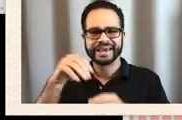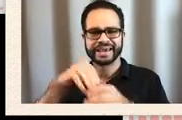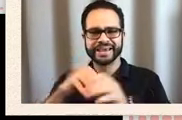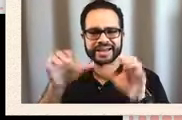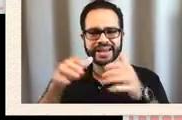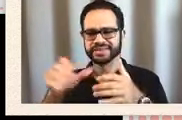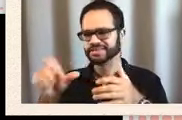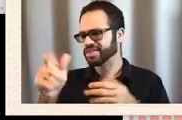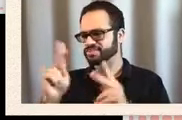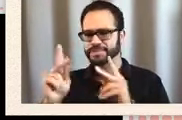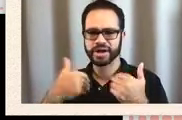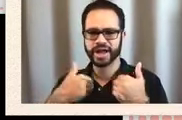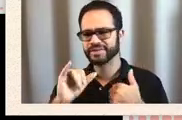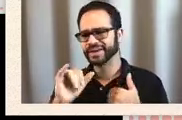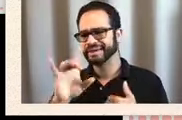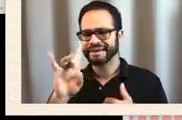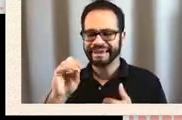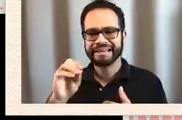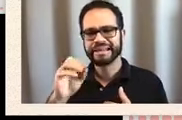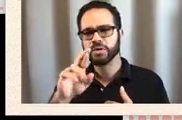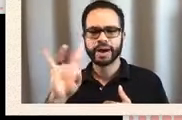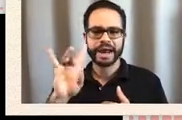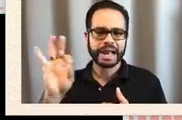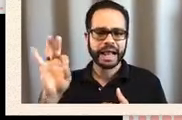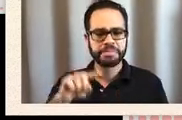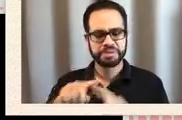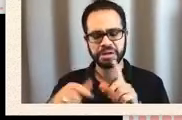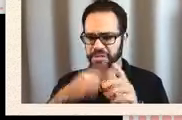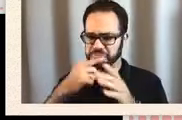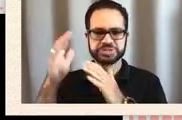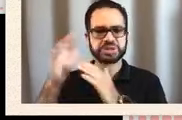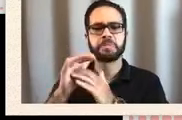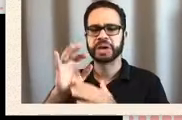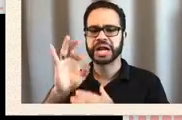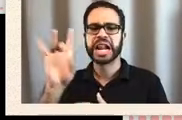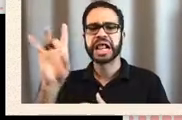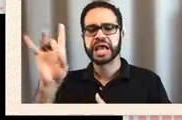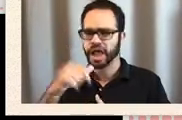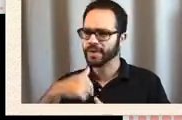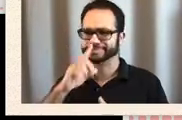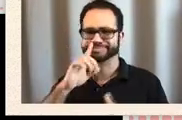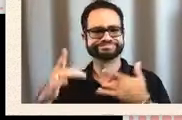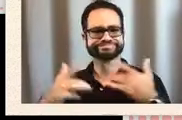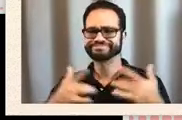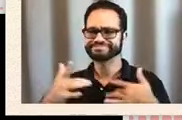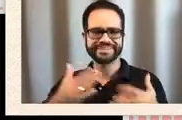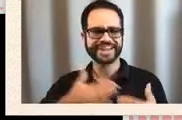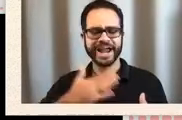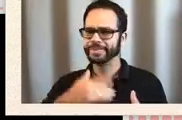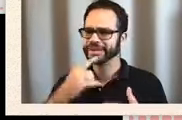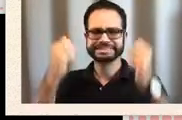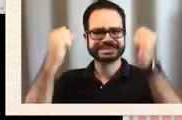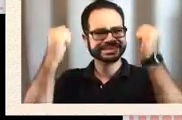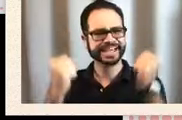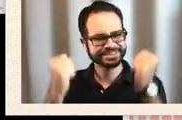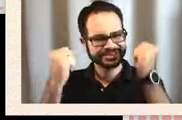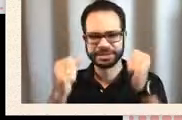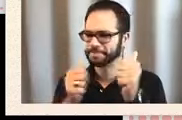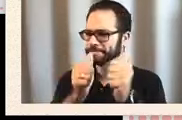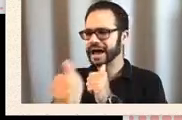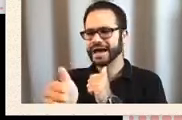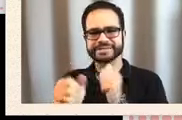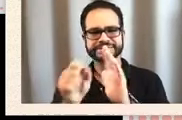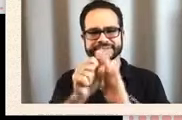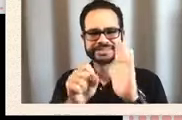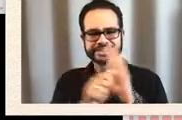89. So, and I was like so happy. I was like, yes, I passed the state exam. So